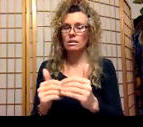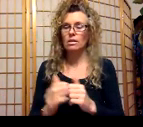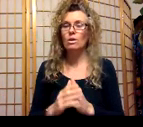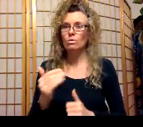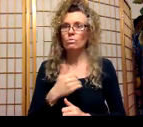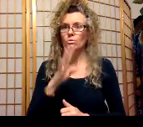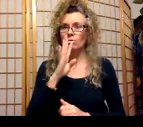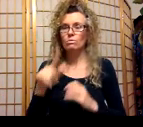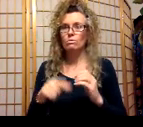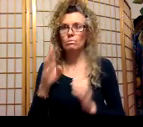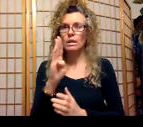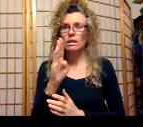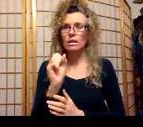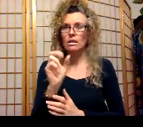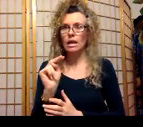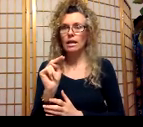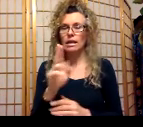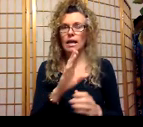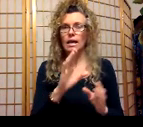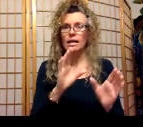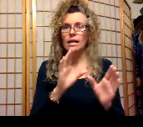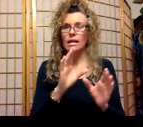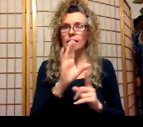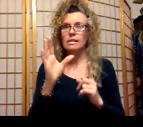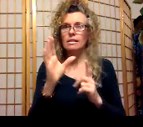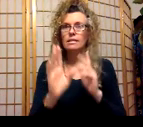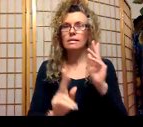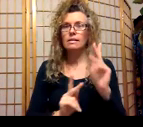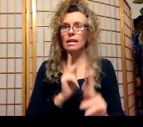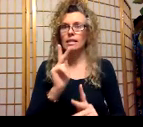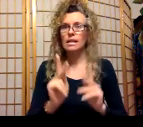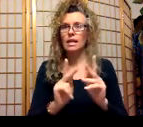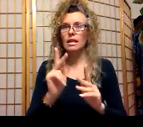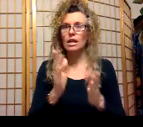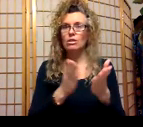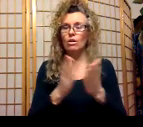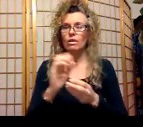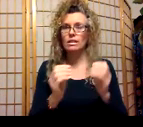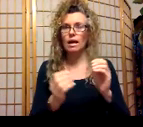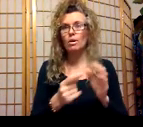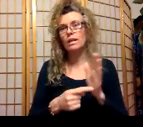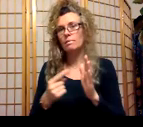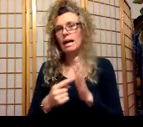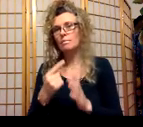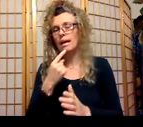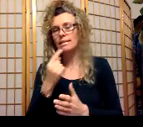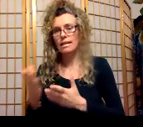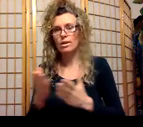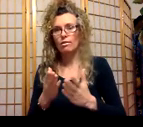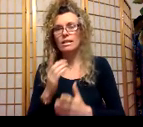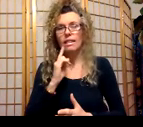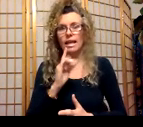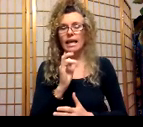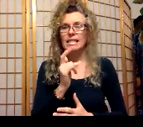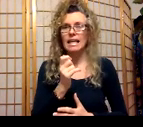We are talking about BSN, Citizen Service Number. I sometimes say service. I think, is it a citizen